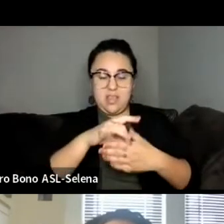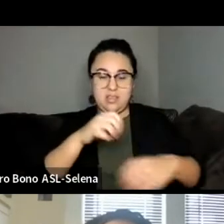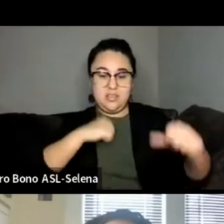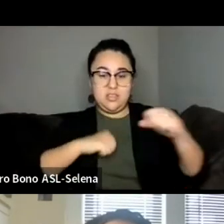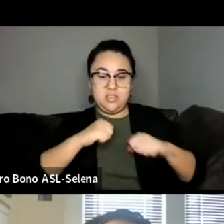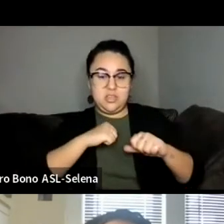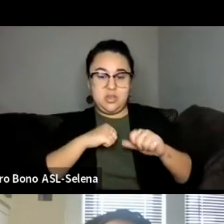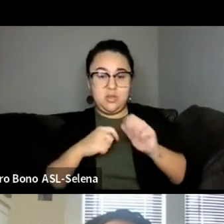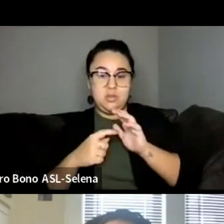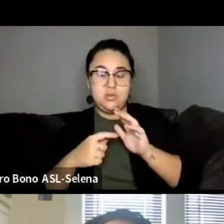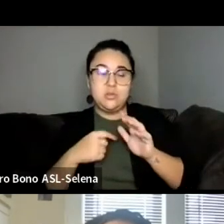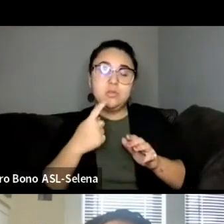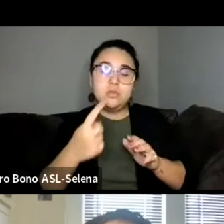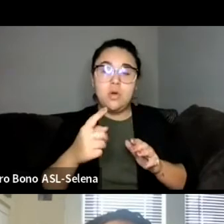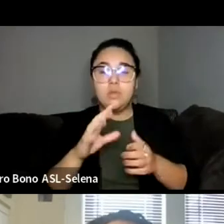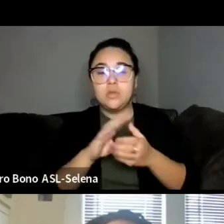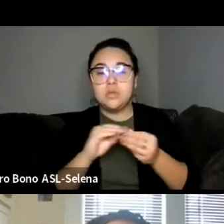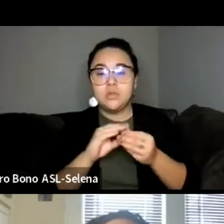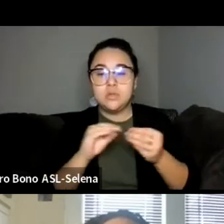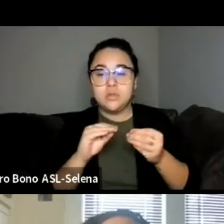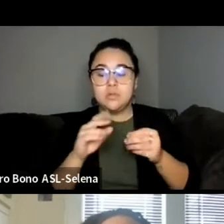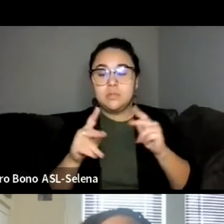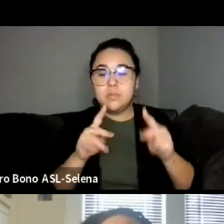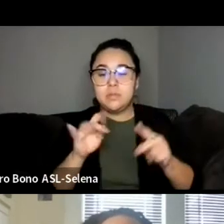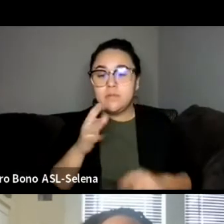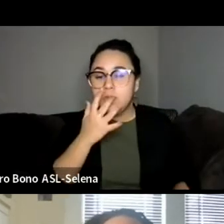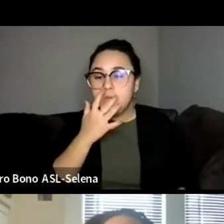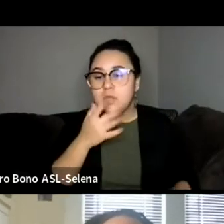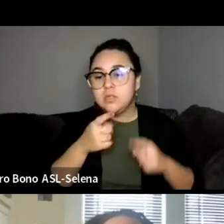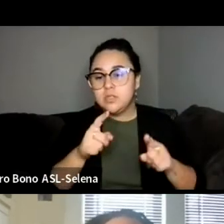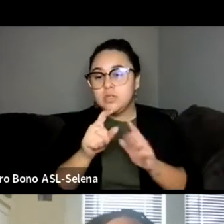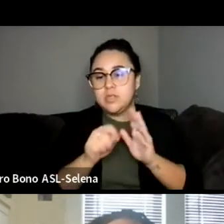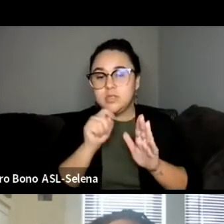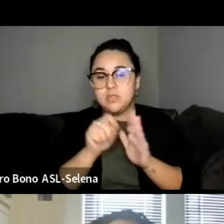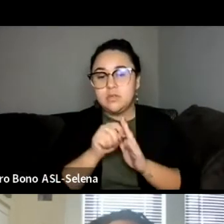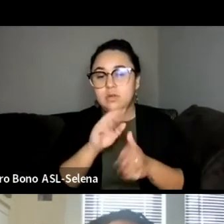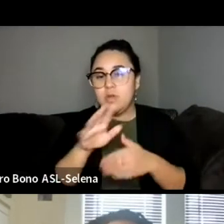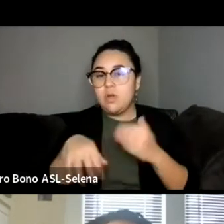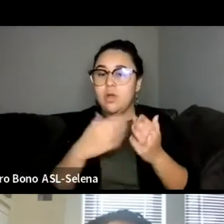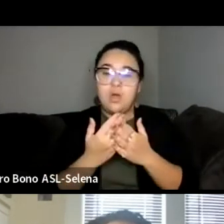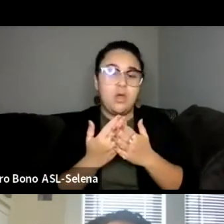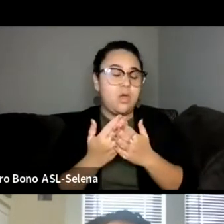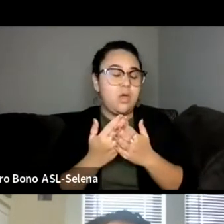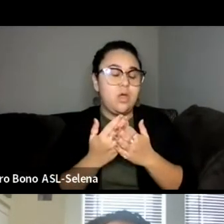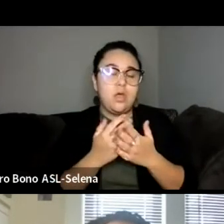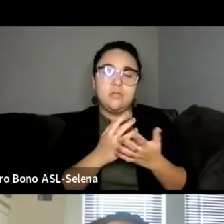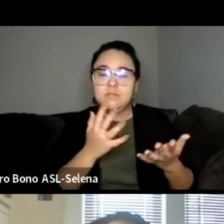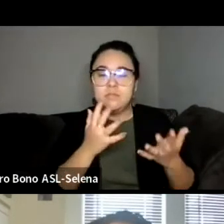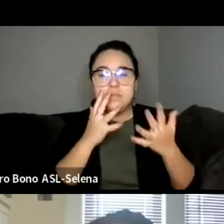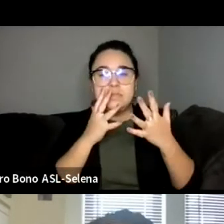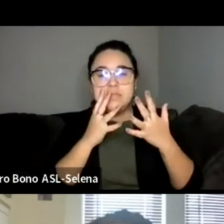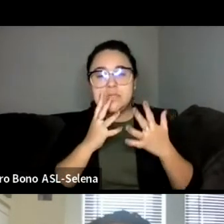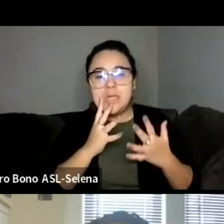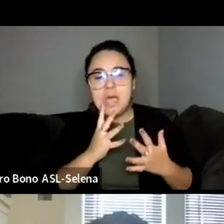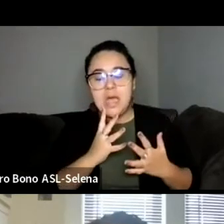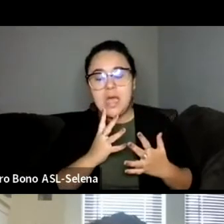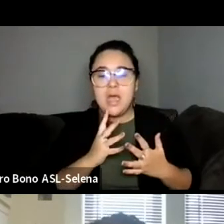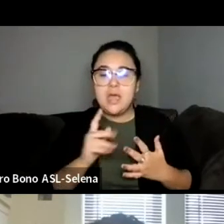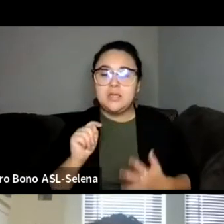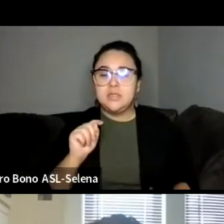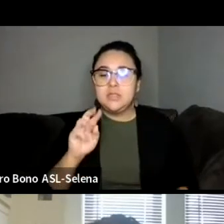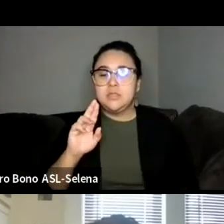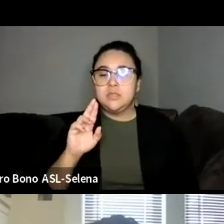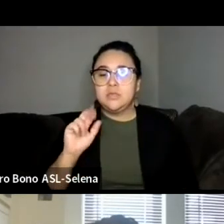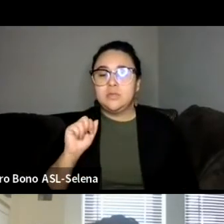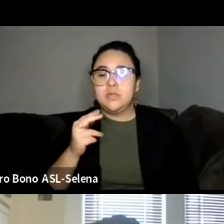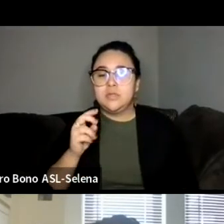show that told the stories of people of color during that time, were all tragedy stories. It was all stories that